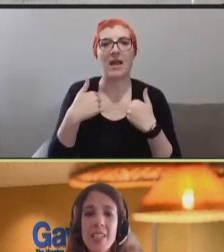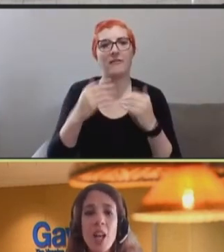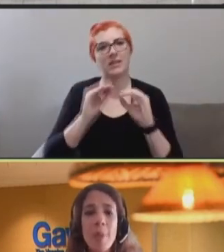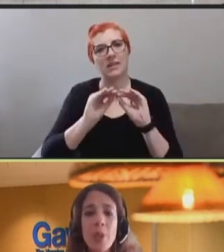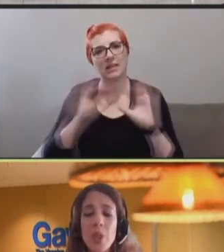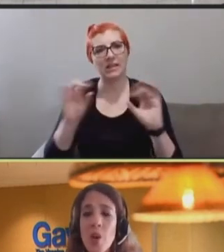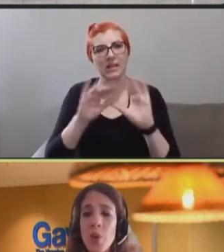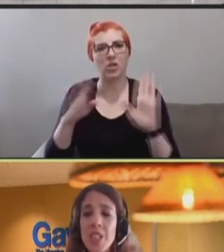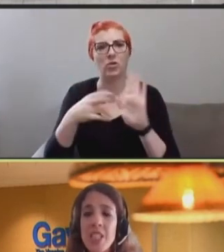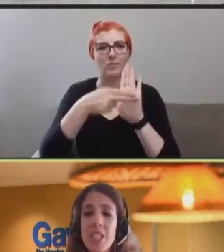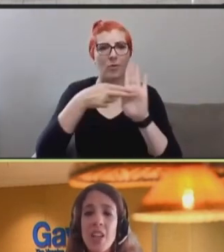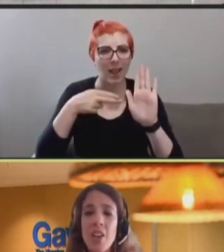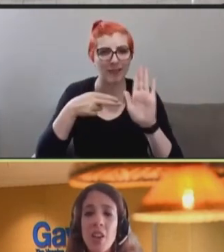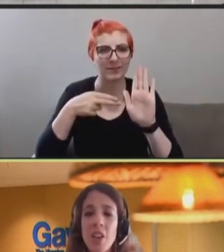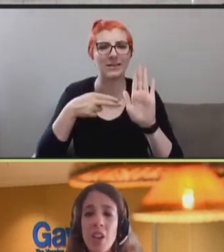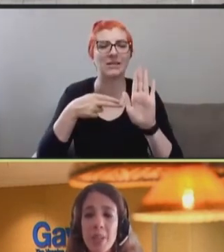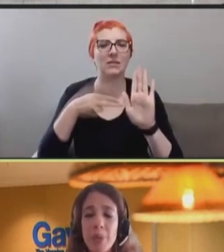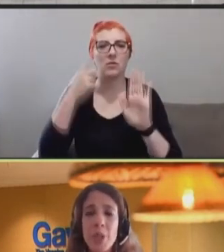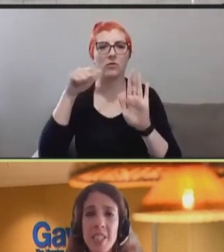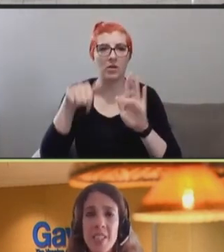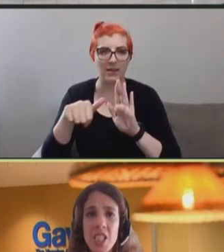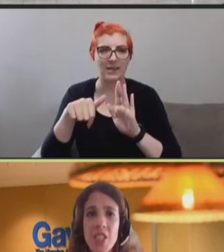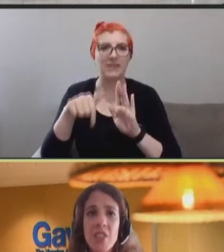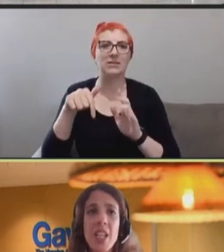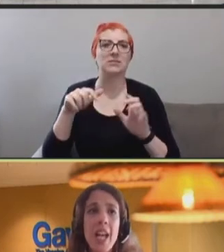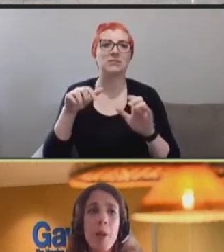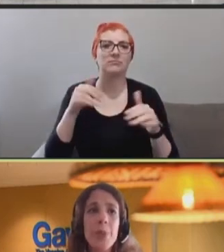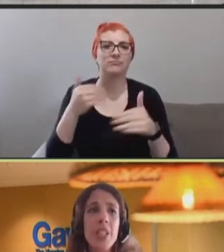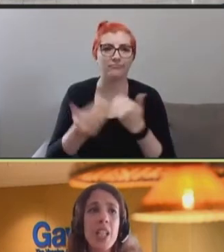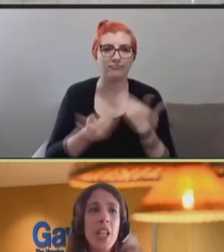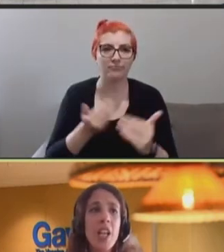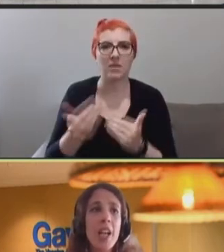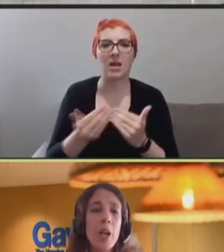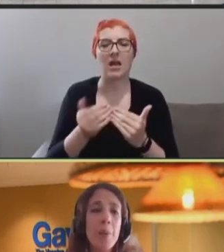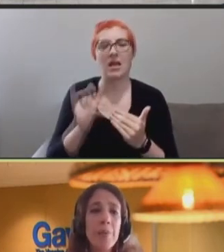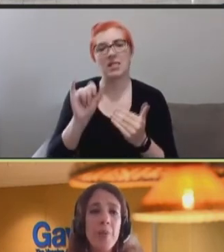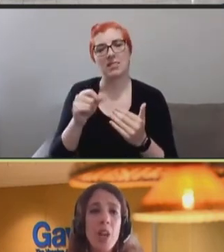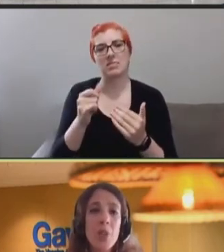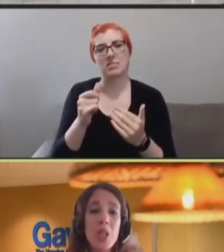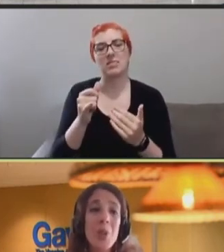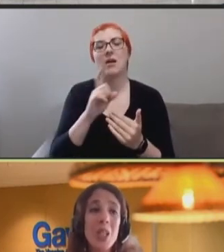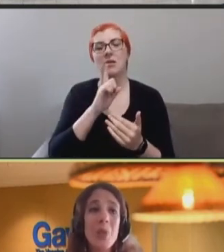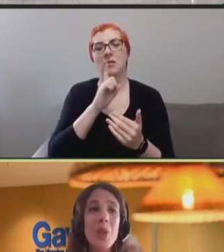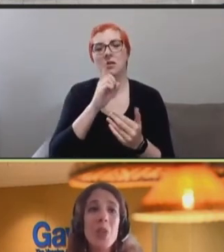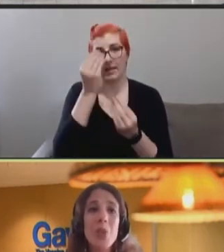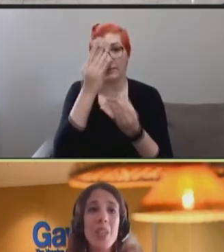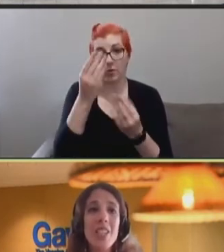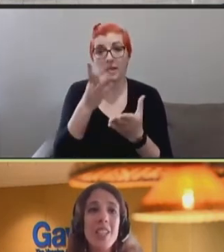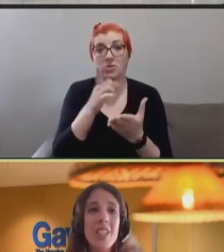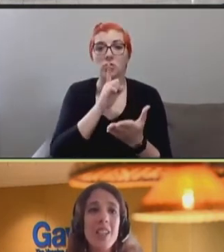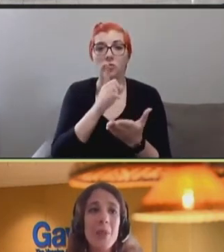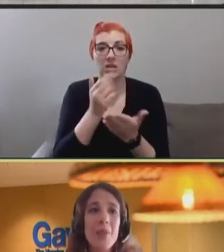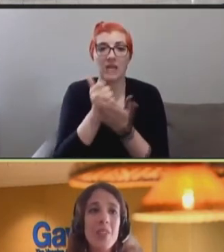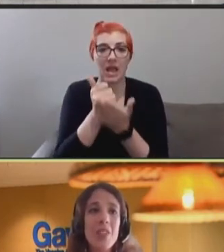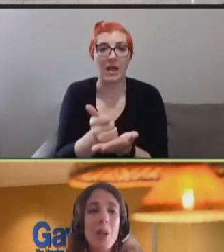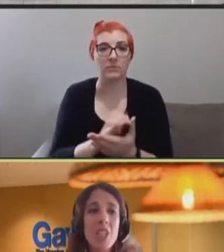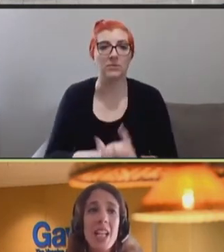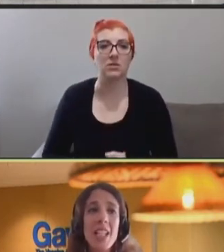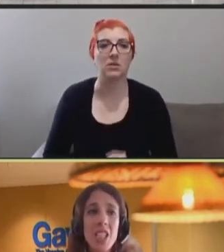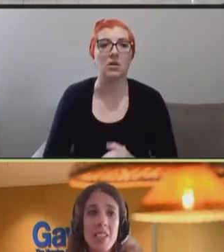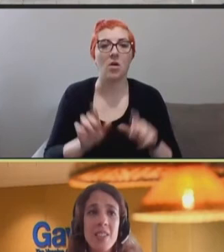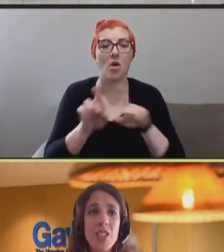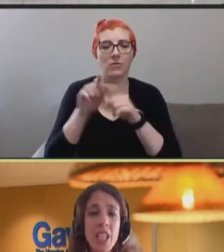exercise among all the involved organizations helped. Obviously, we also faced